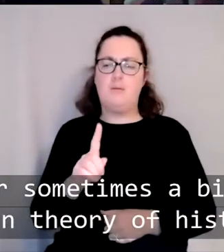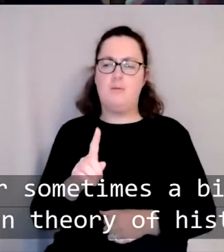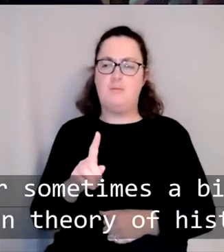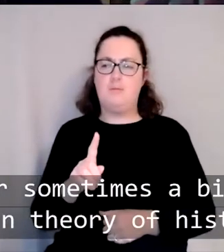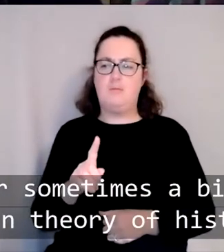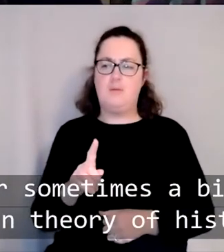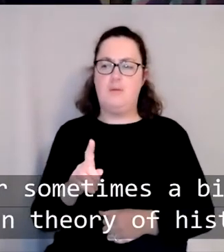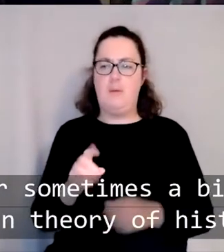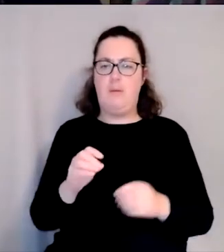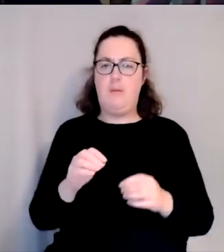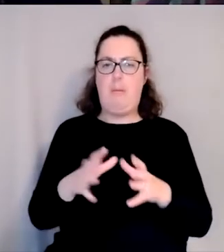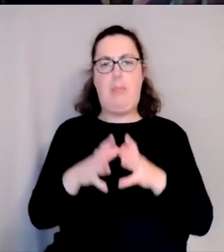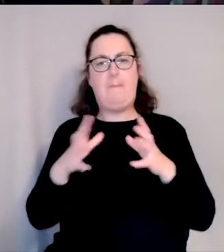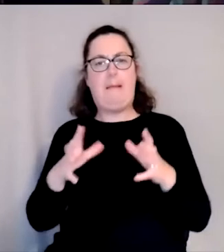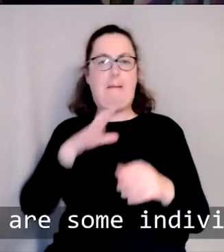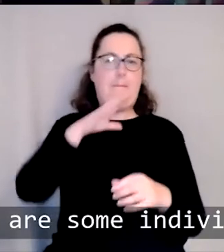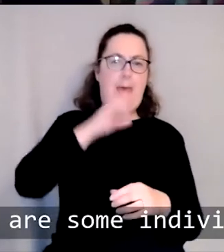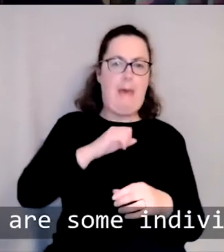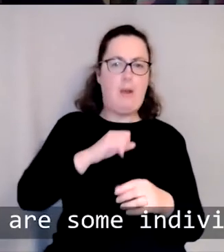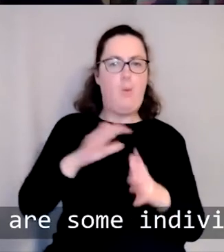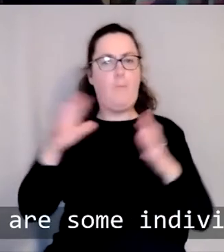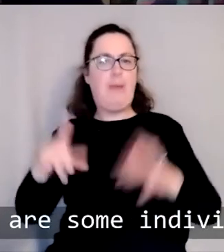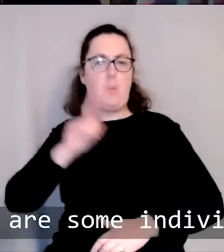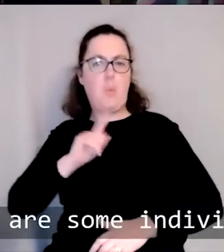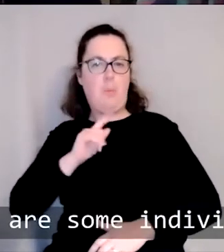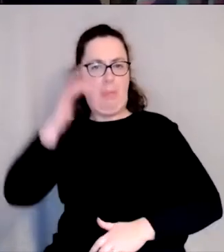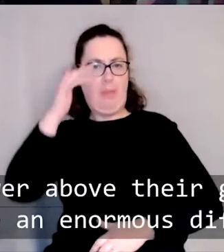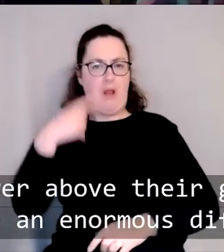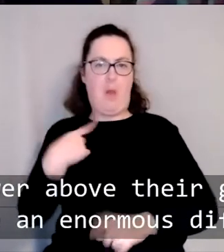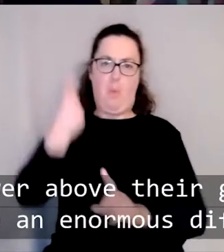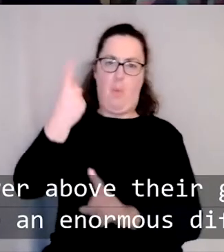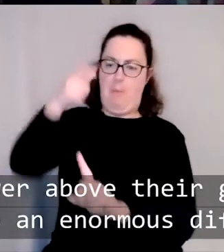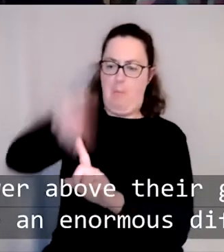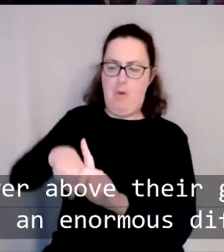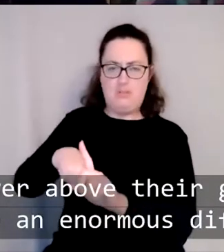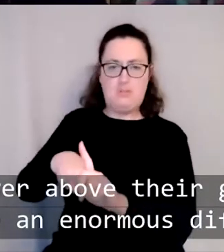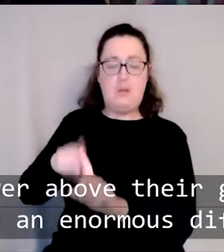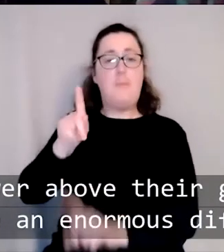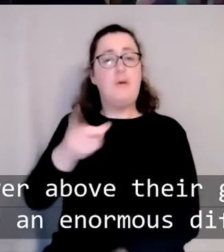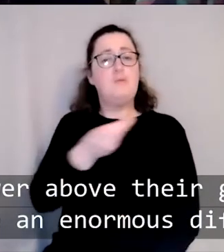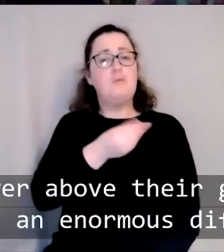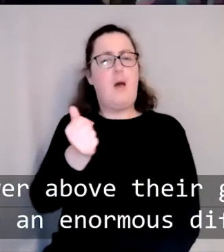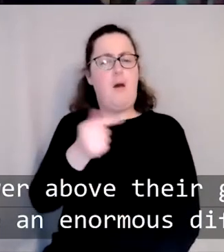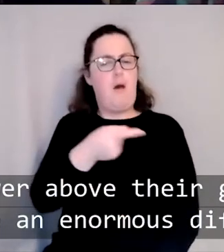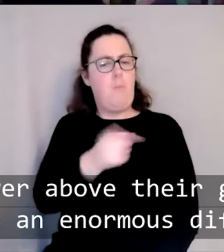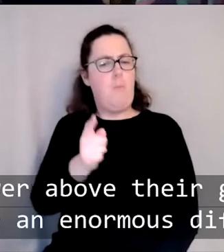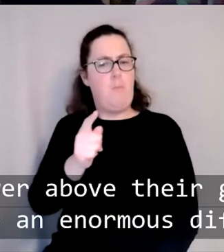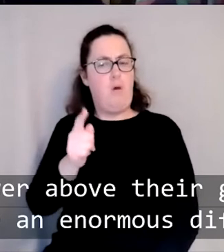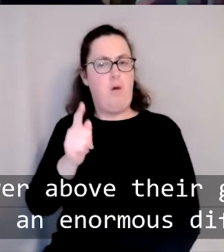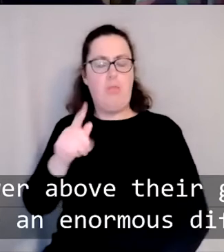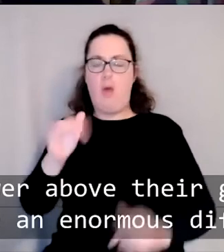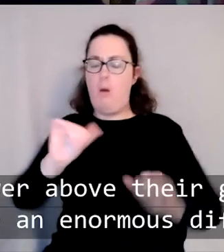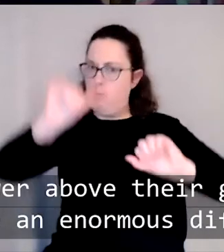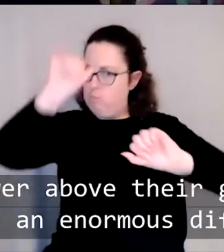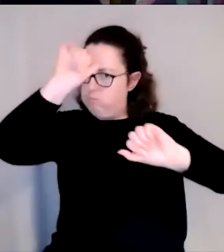woman theory of history. And there are some individuals who sort of tower above their generation, who made